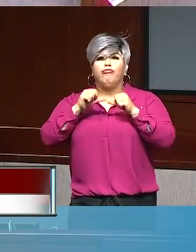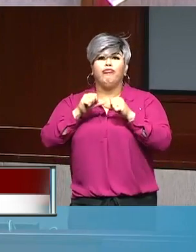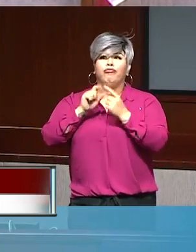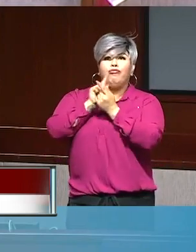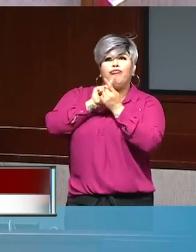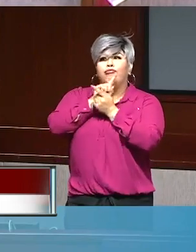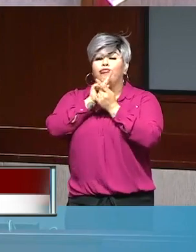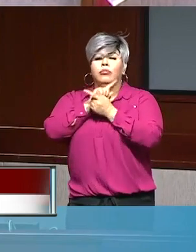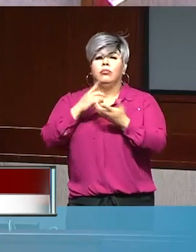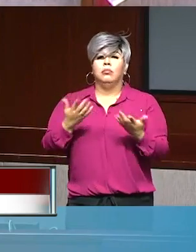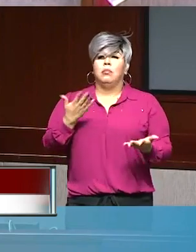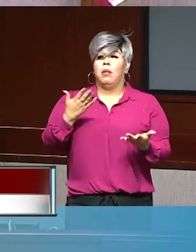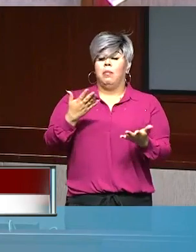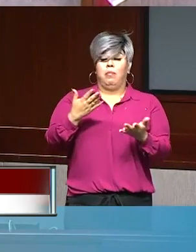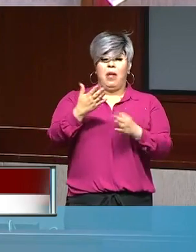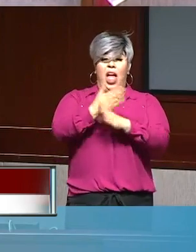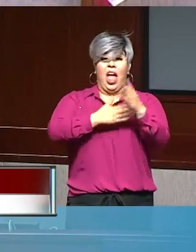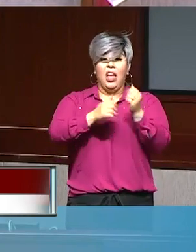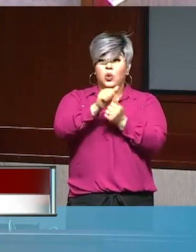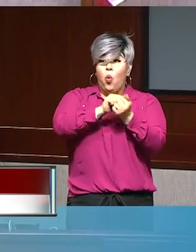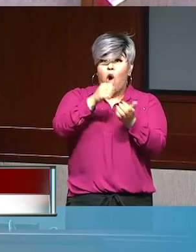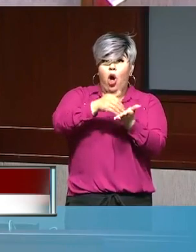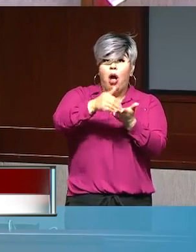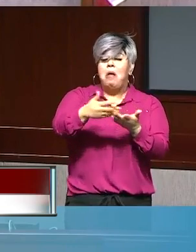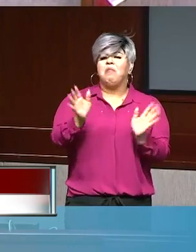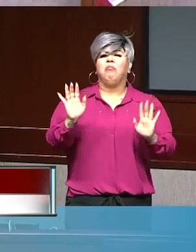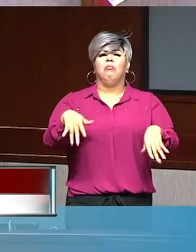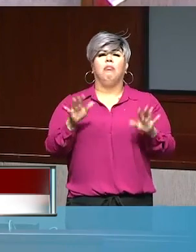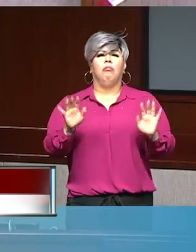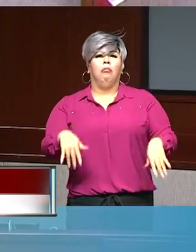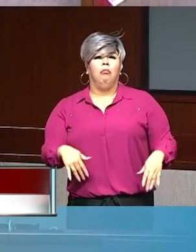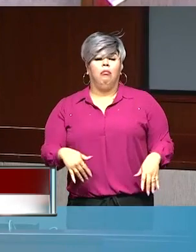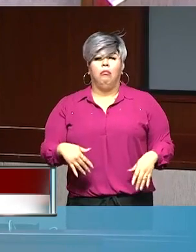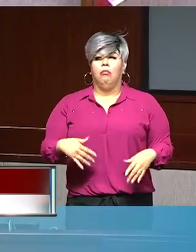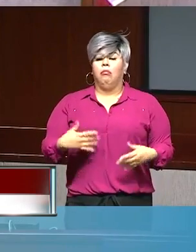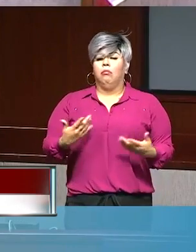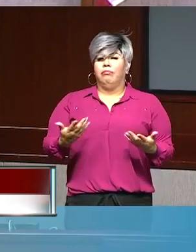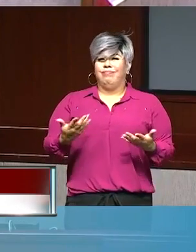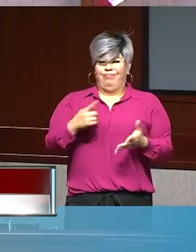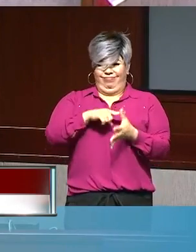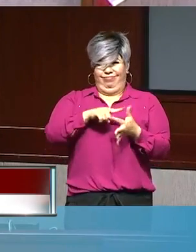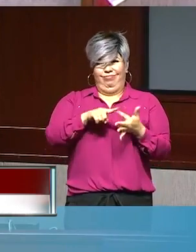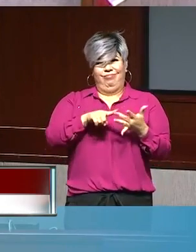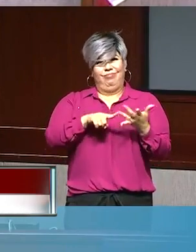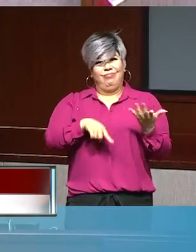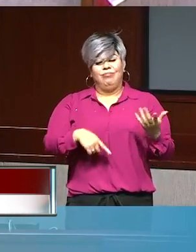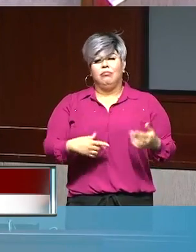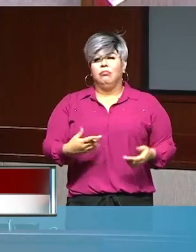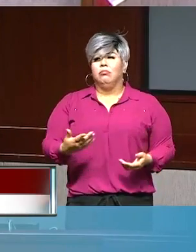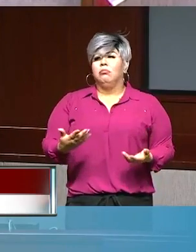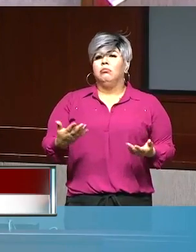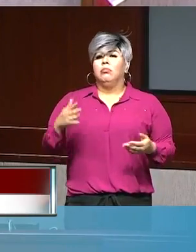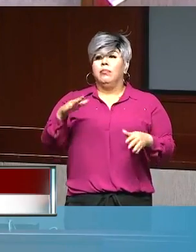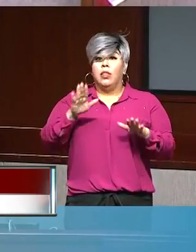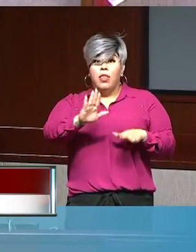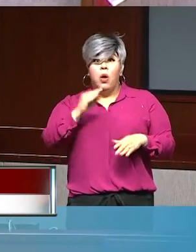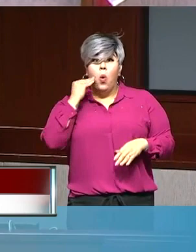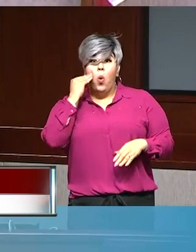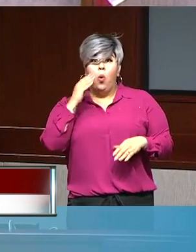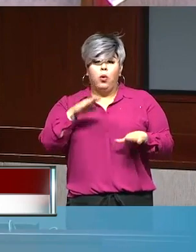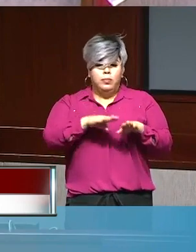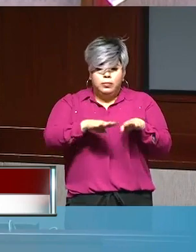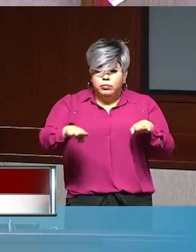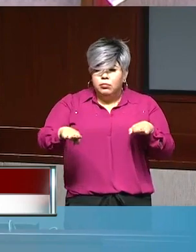They're not washing their hands regularly, multiple times a day. They are not cleaning surfaces that are